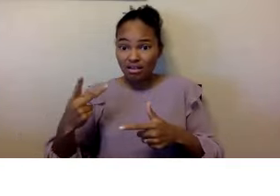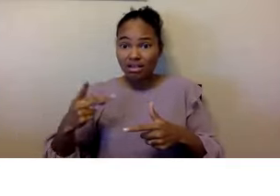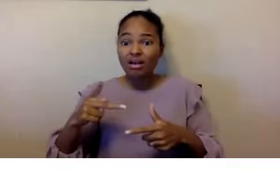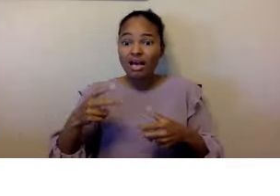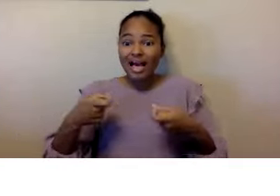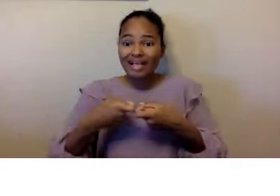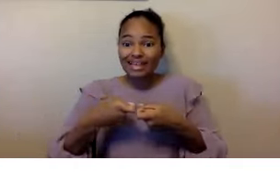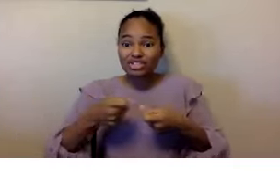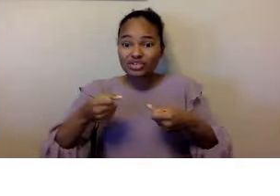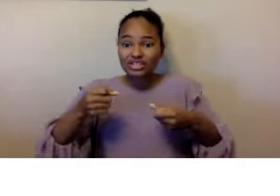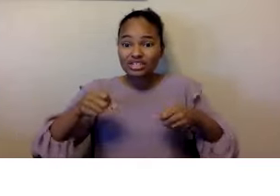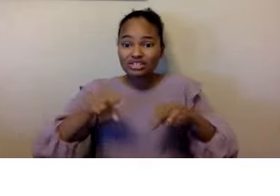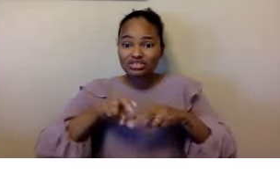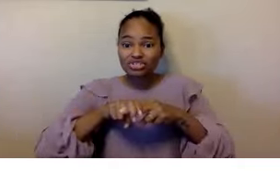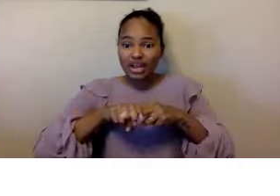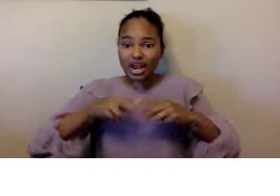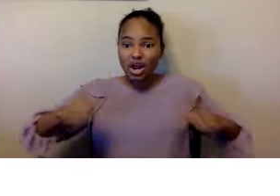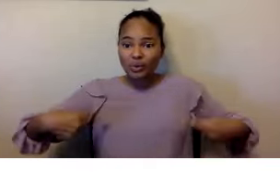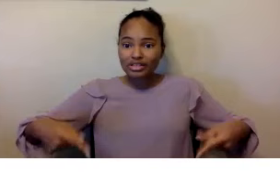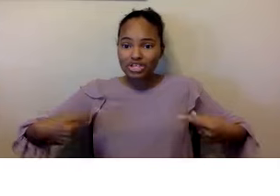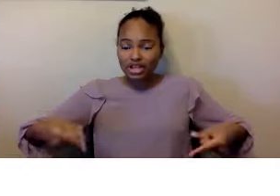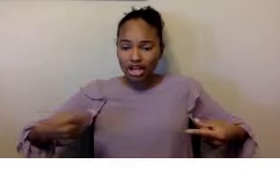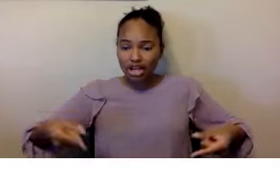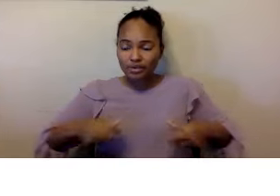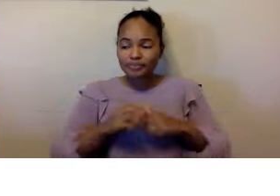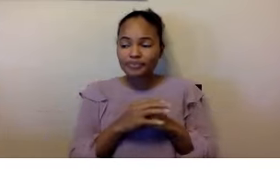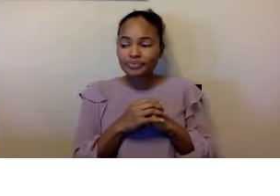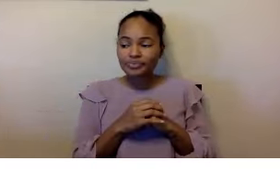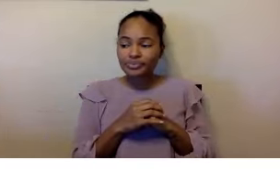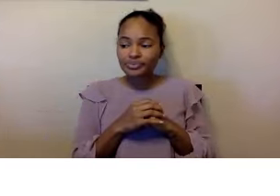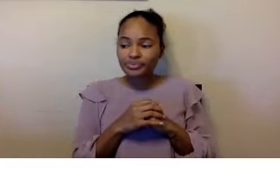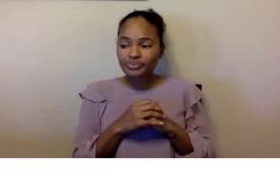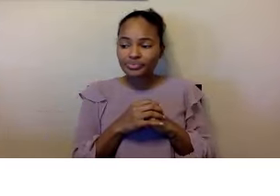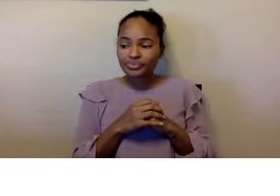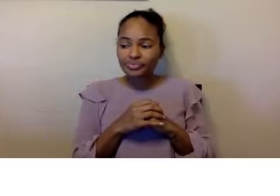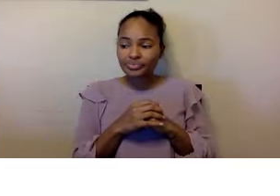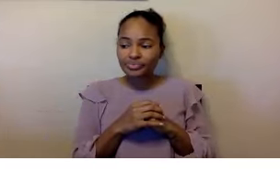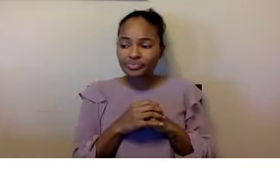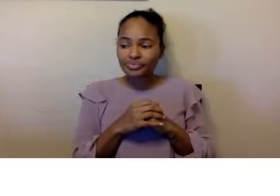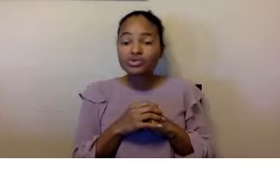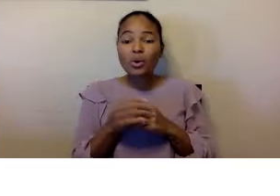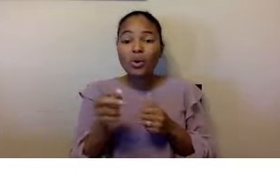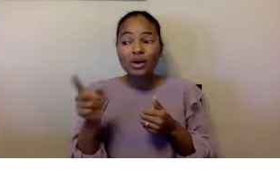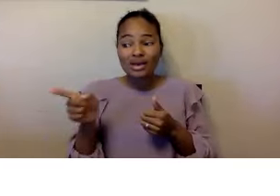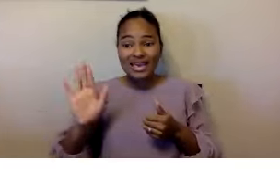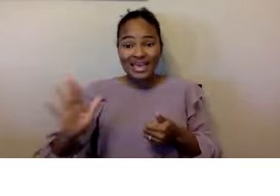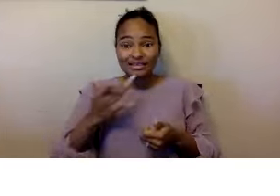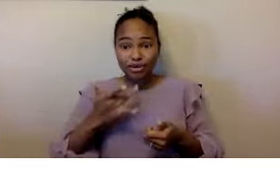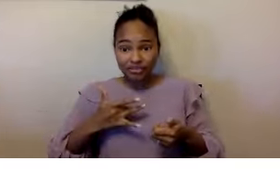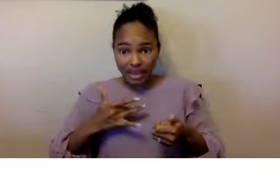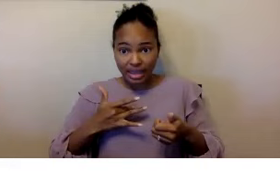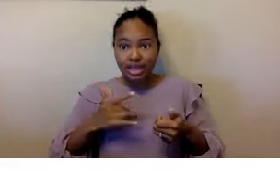his chair up. He lived about 2 weeks till after his birthday and he died.